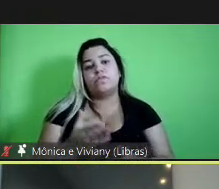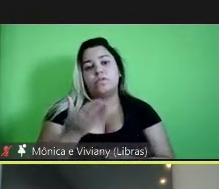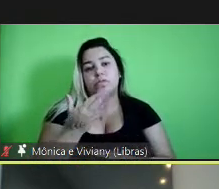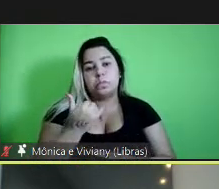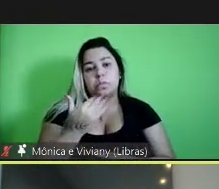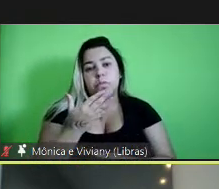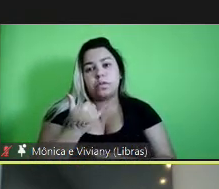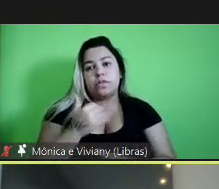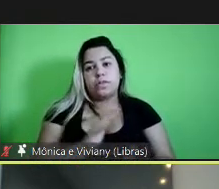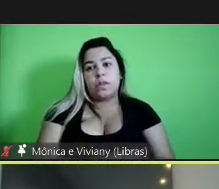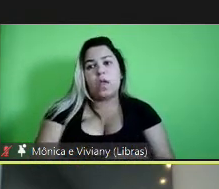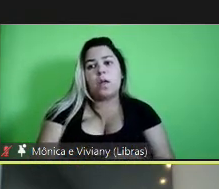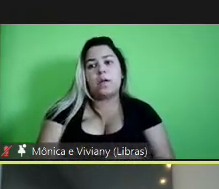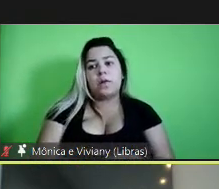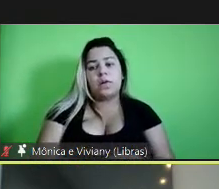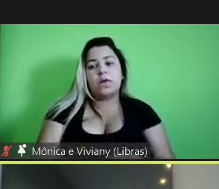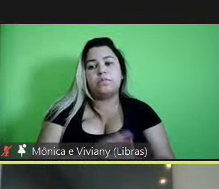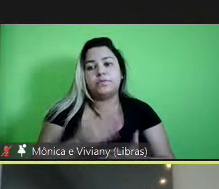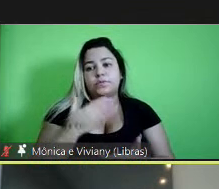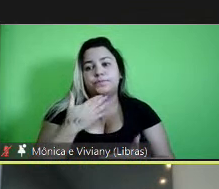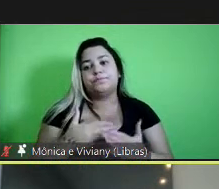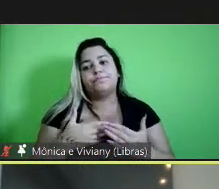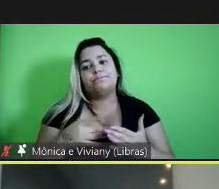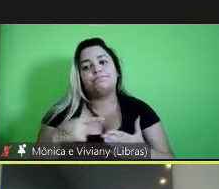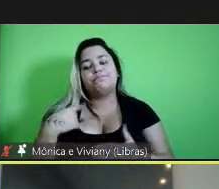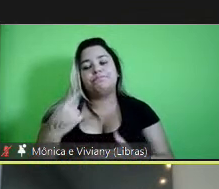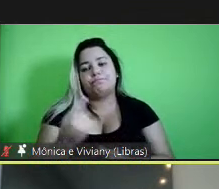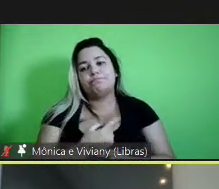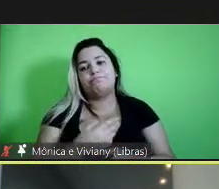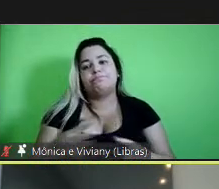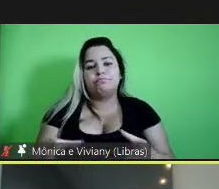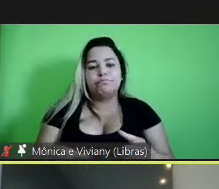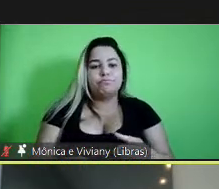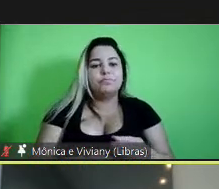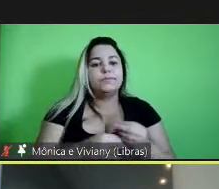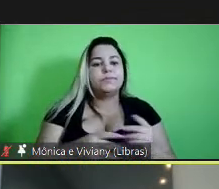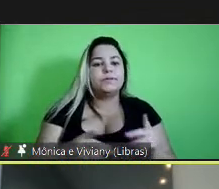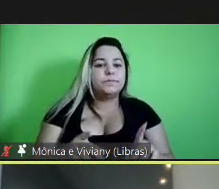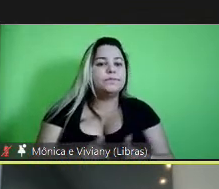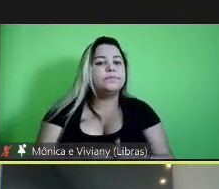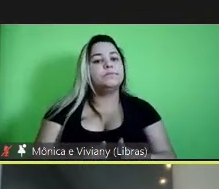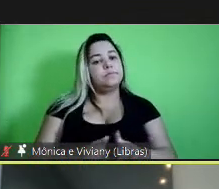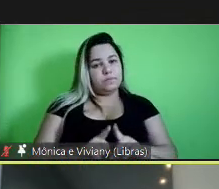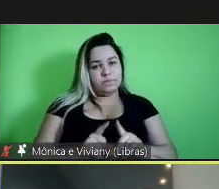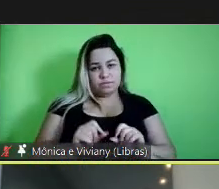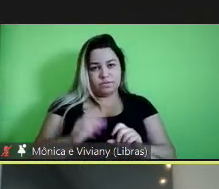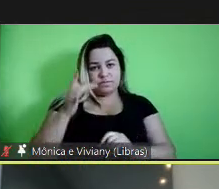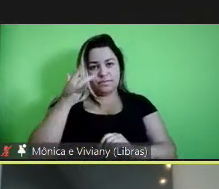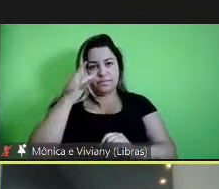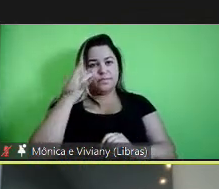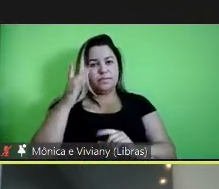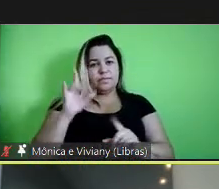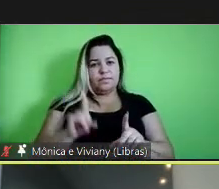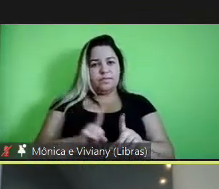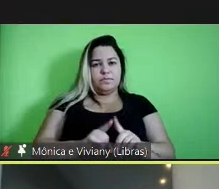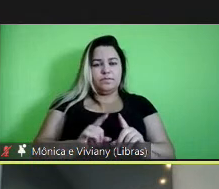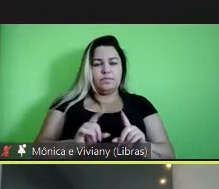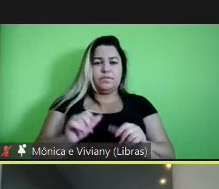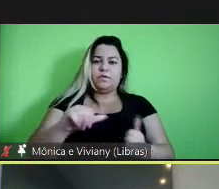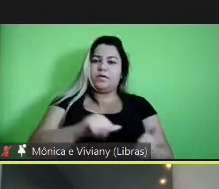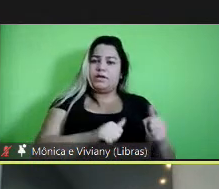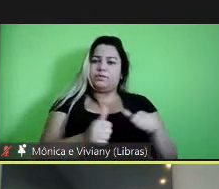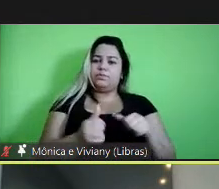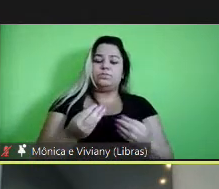marker of food consumption. There was a demand that we needed to include now, and it